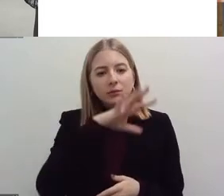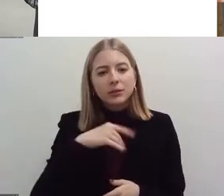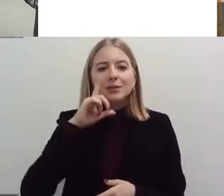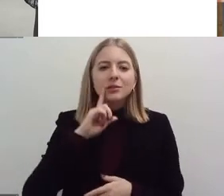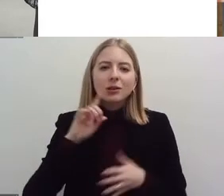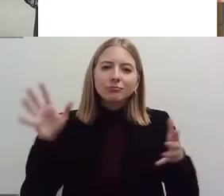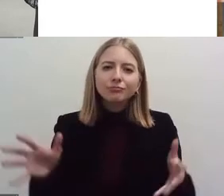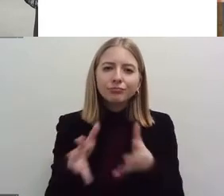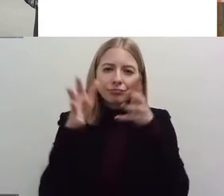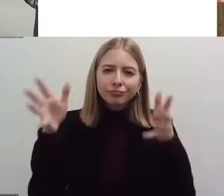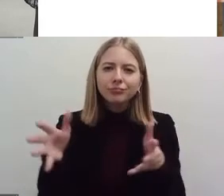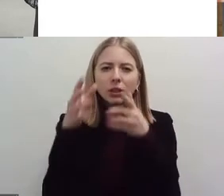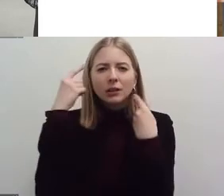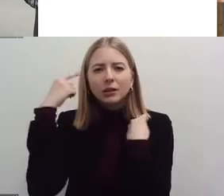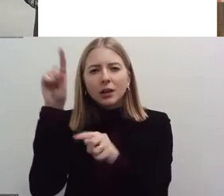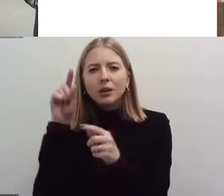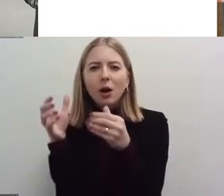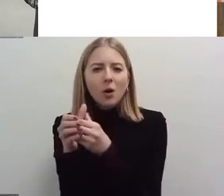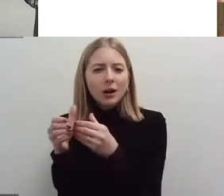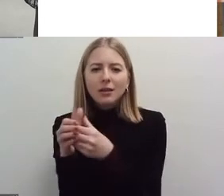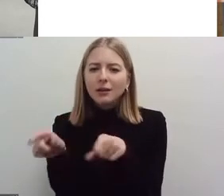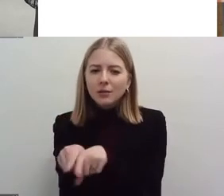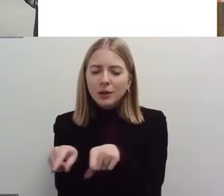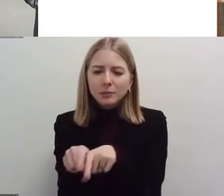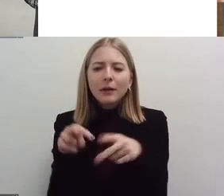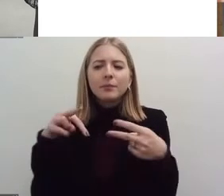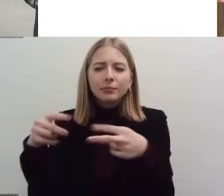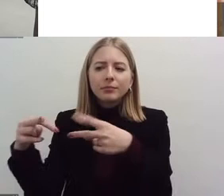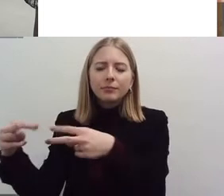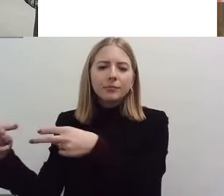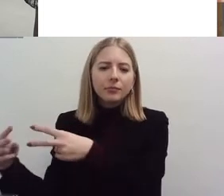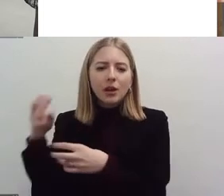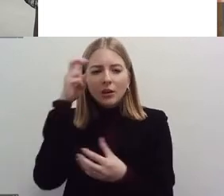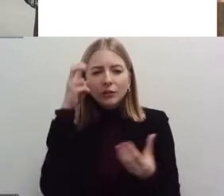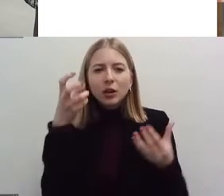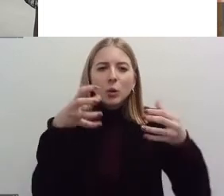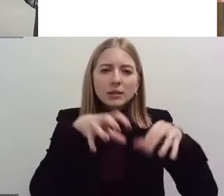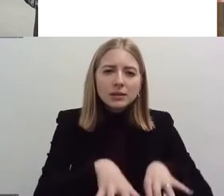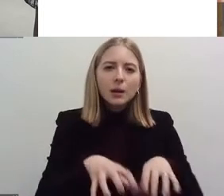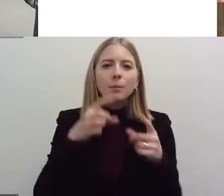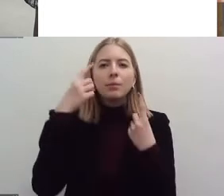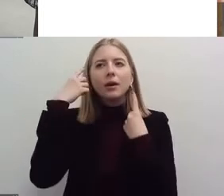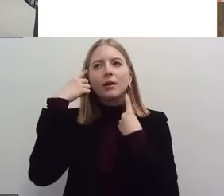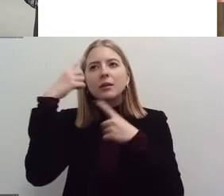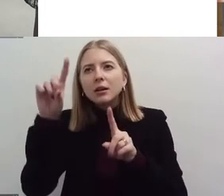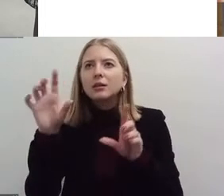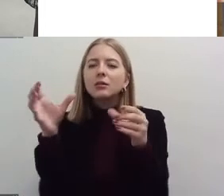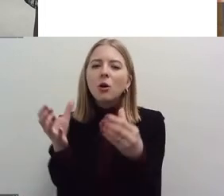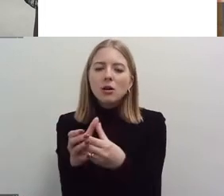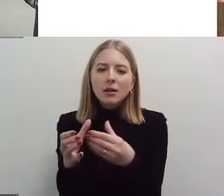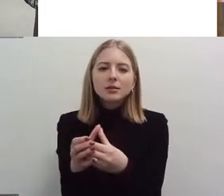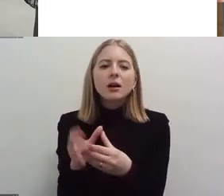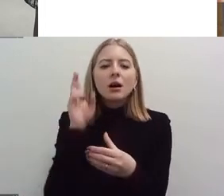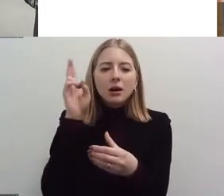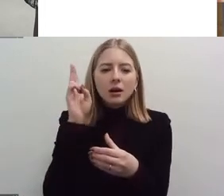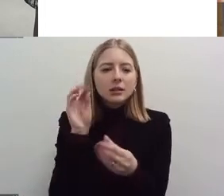good connection and grow together. You may also notice that we have quite a high age limit, and that's because we